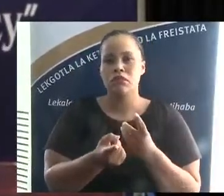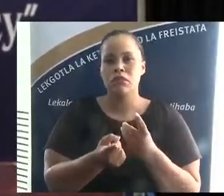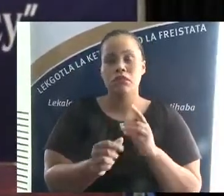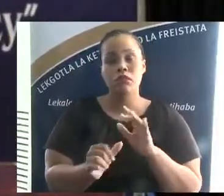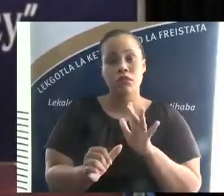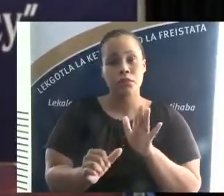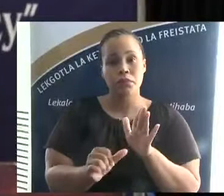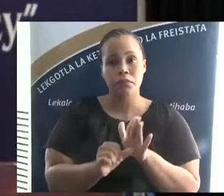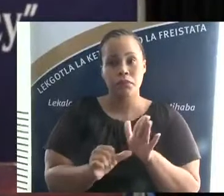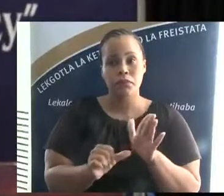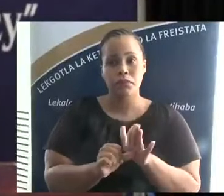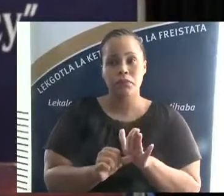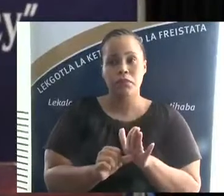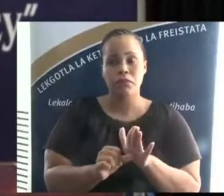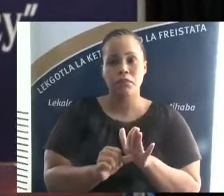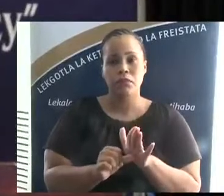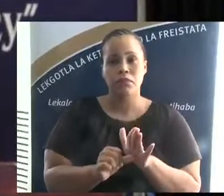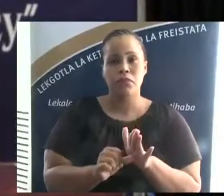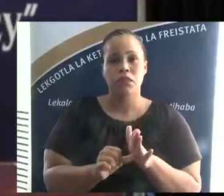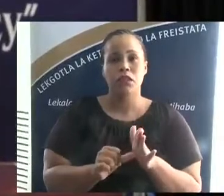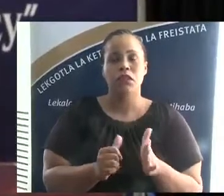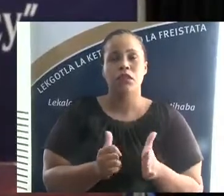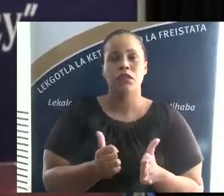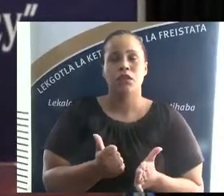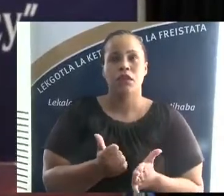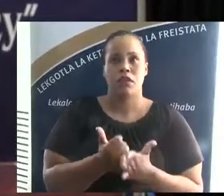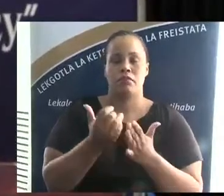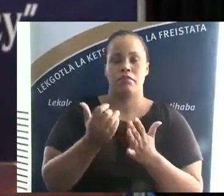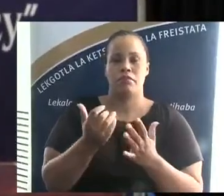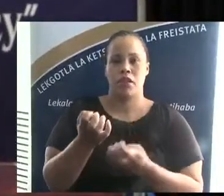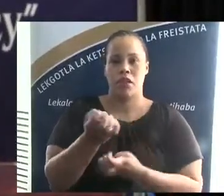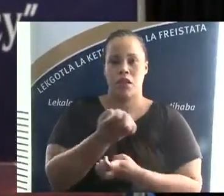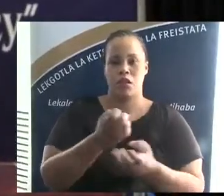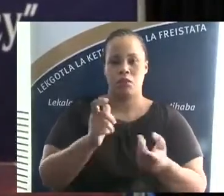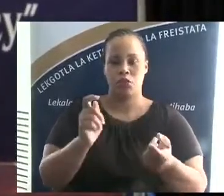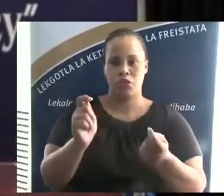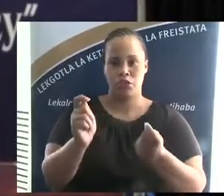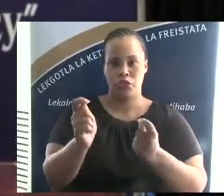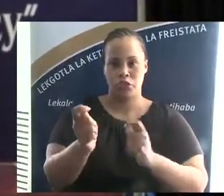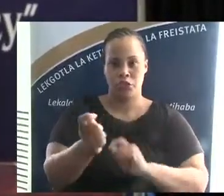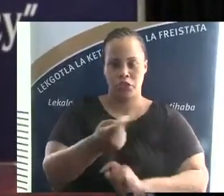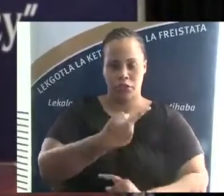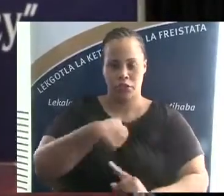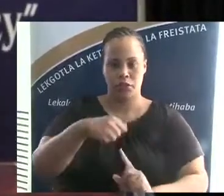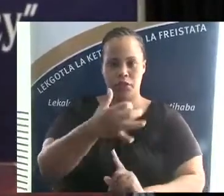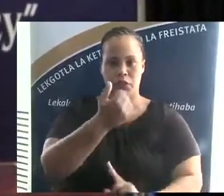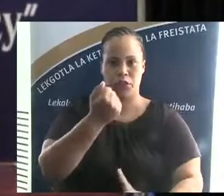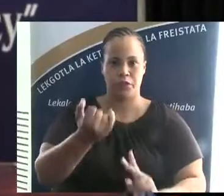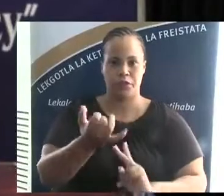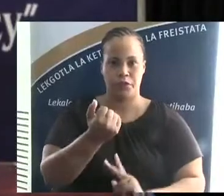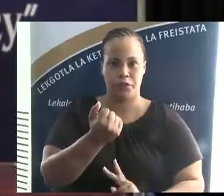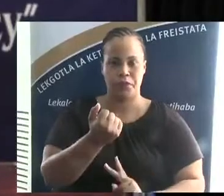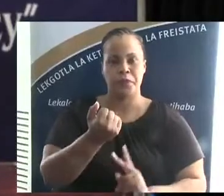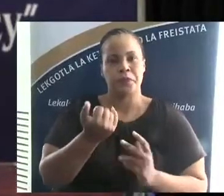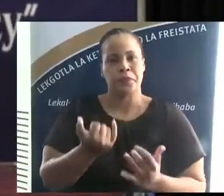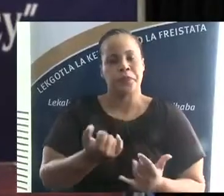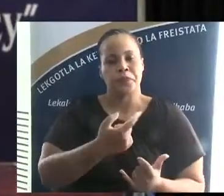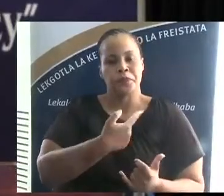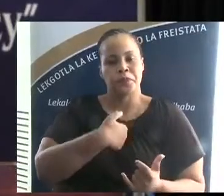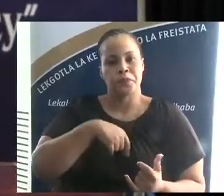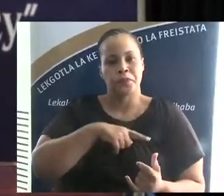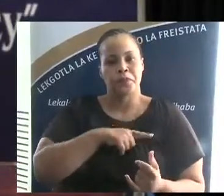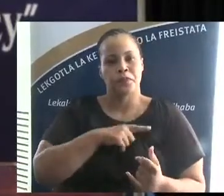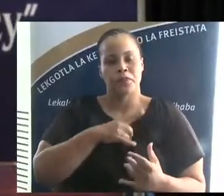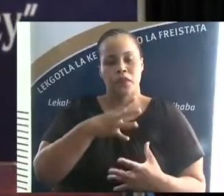coordinating role in our efforts to achieve economic transformation and growth within our province. We further indicated the need